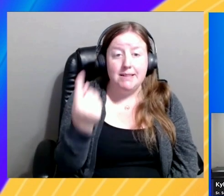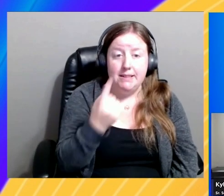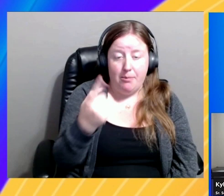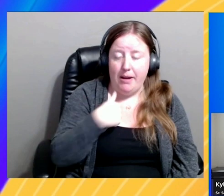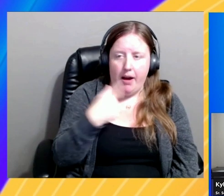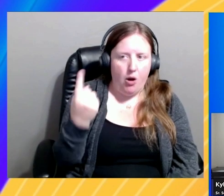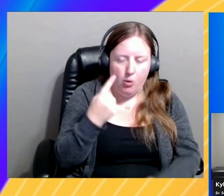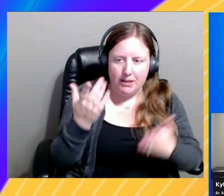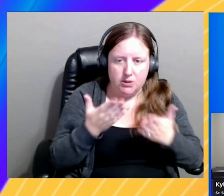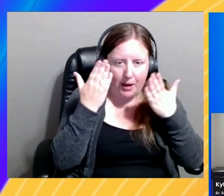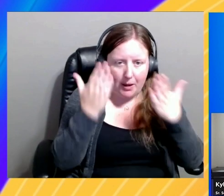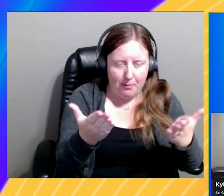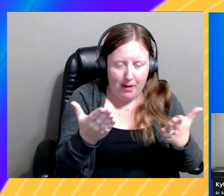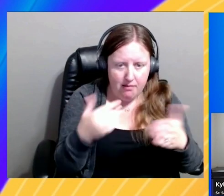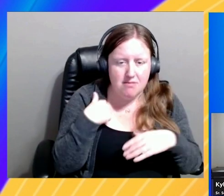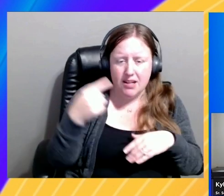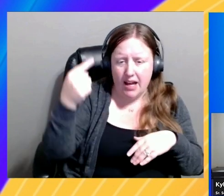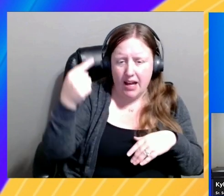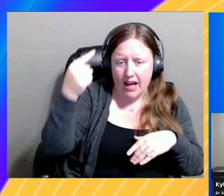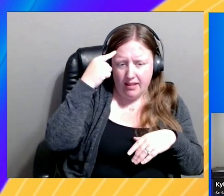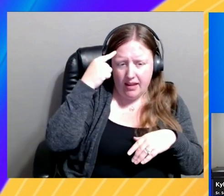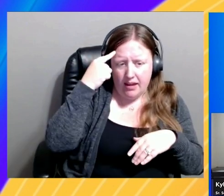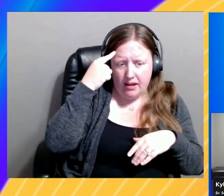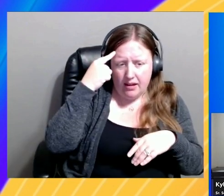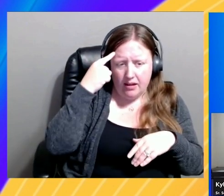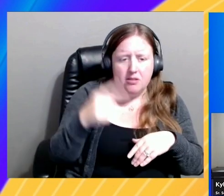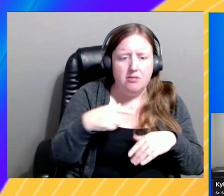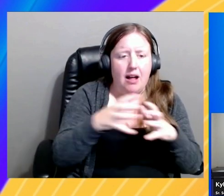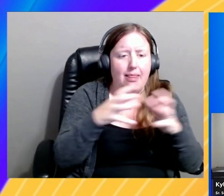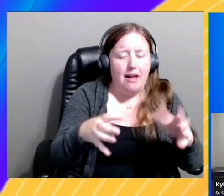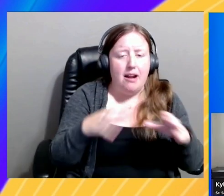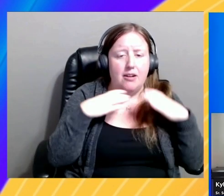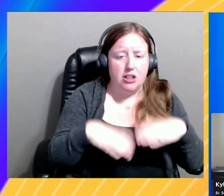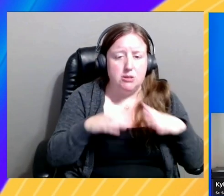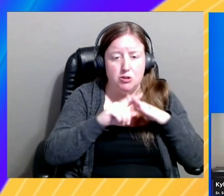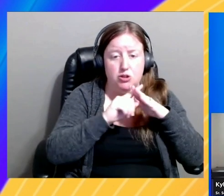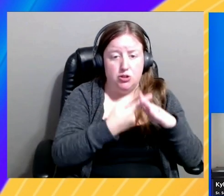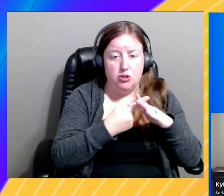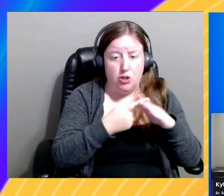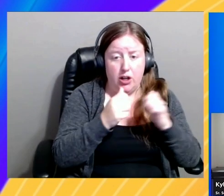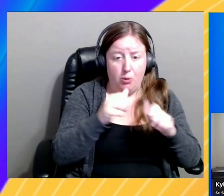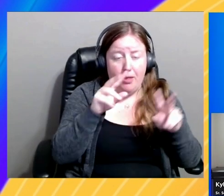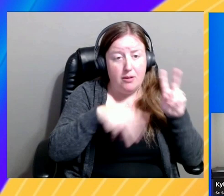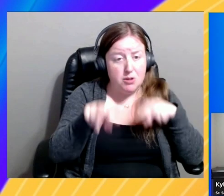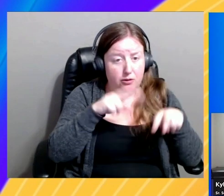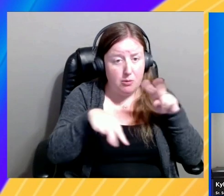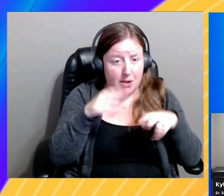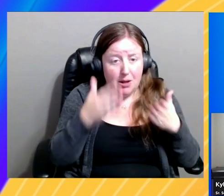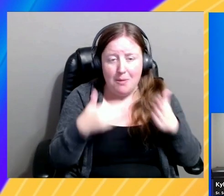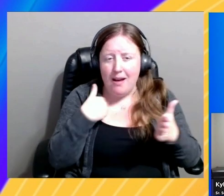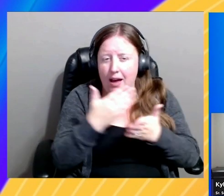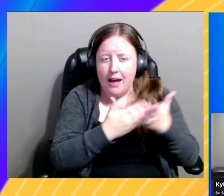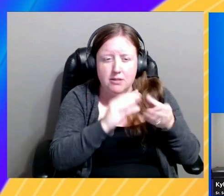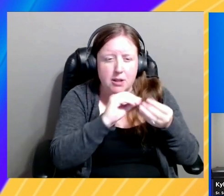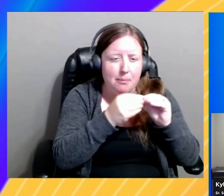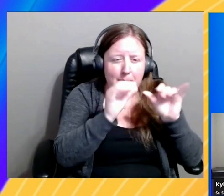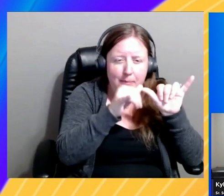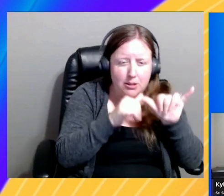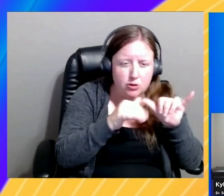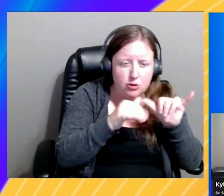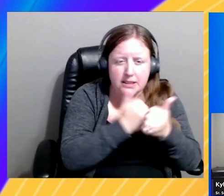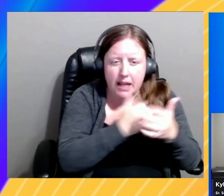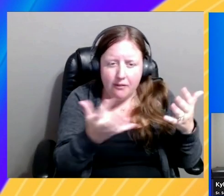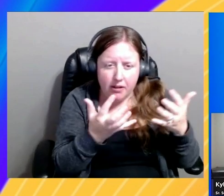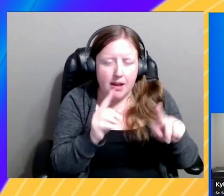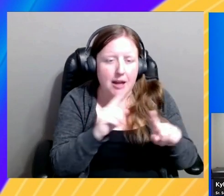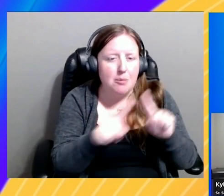think a lot of customers, when starting out with observability, maybe they have some metrics and things like that, but they